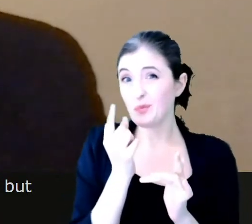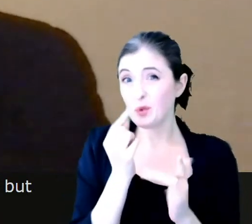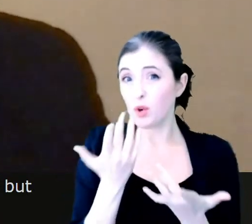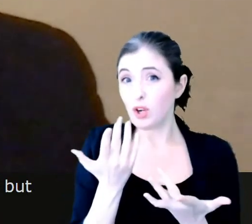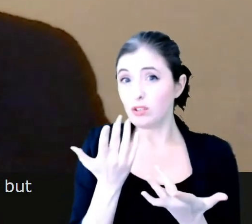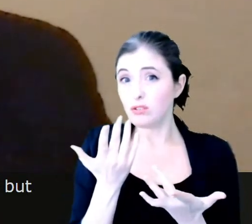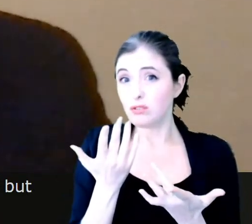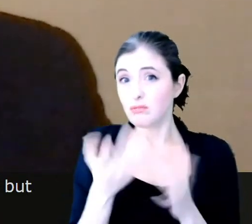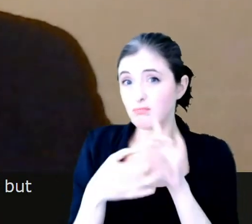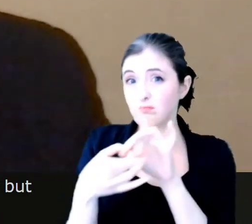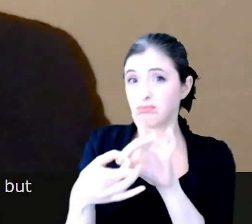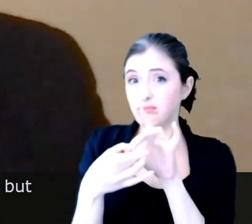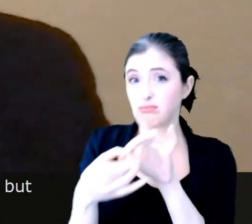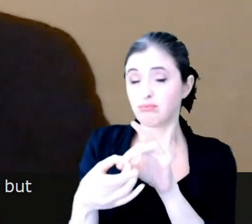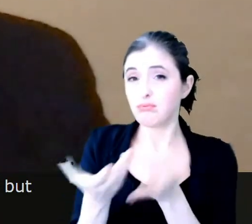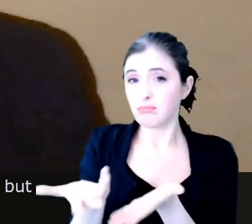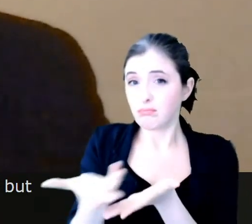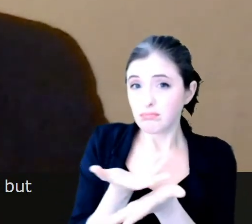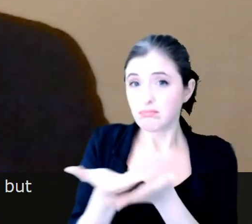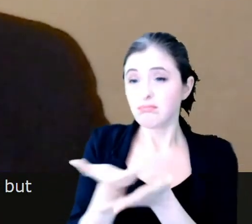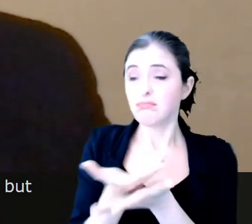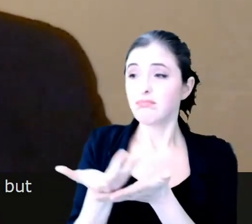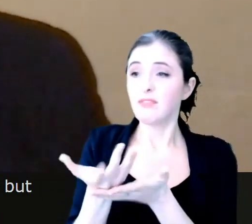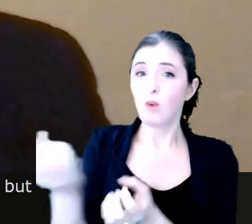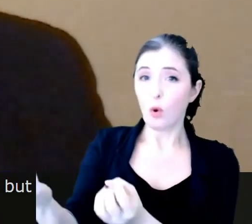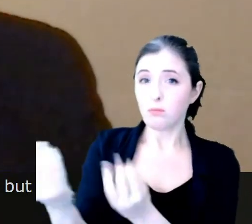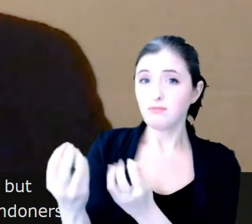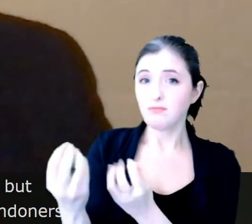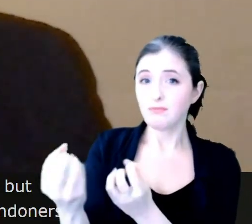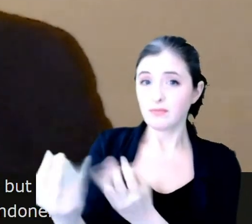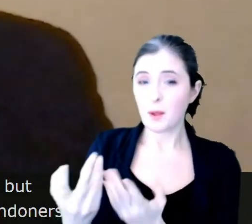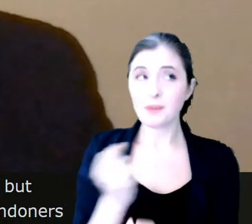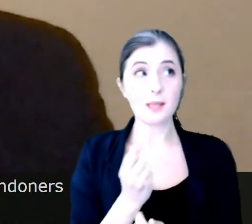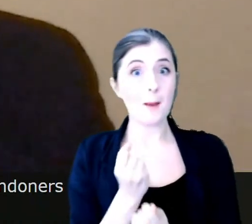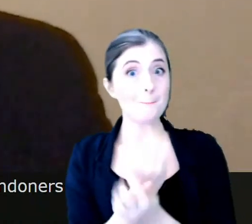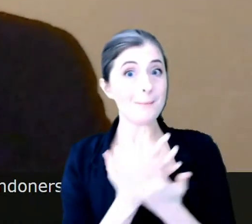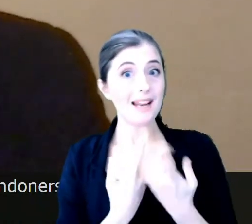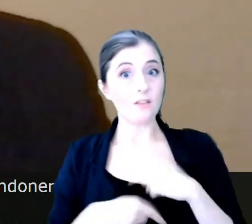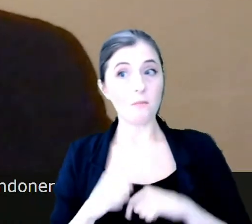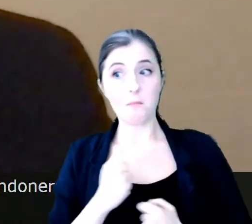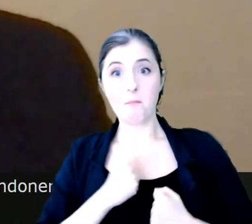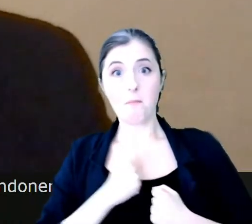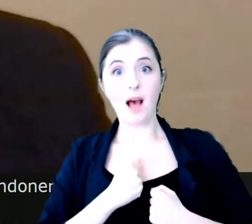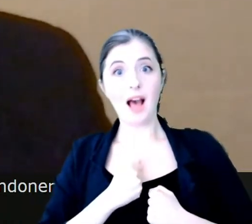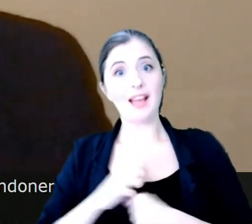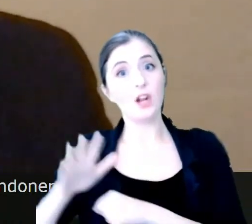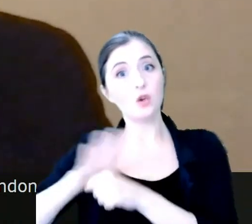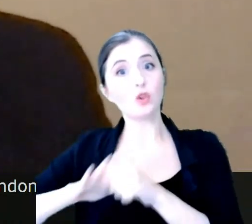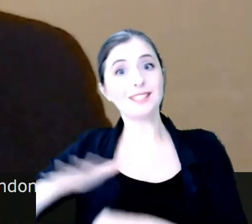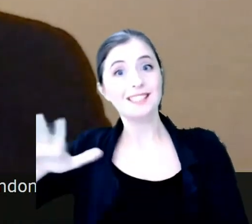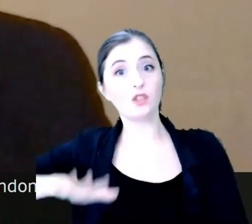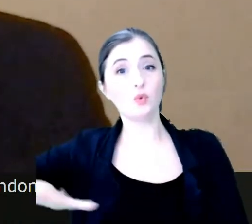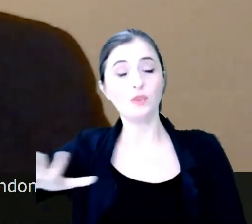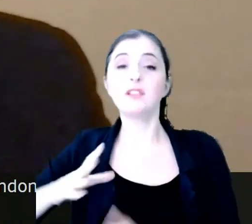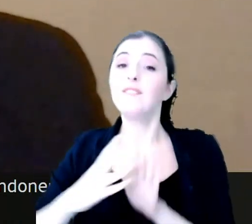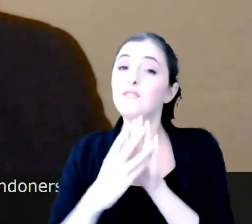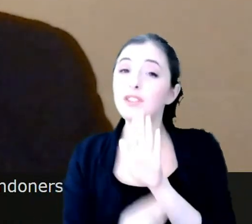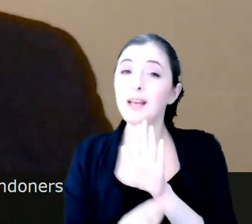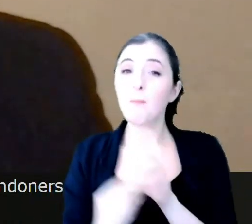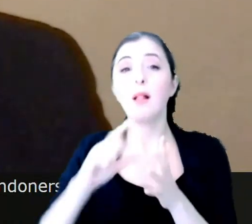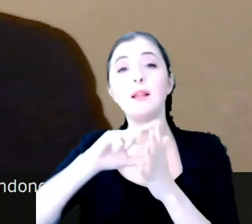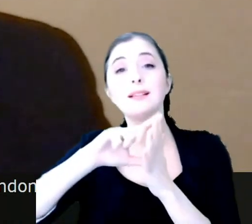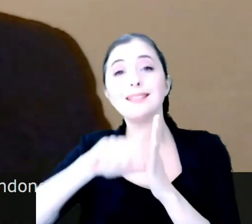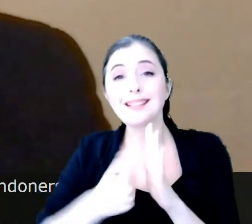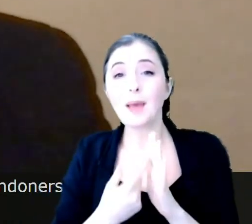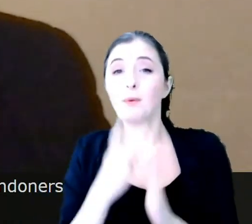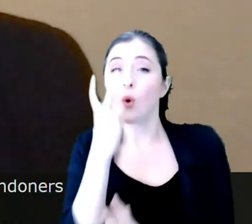to Londoners, because many of my constituents, disabled, elderly, are having real trouble getting around London